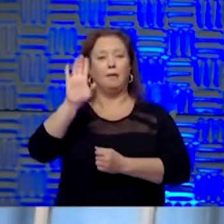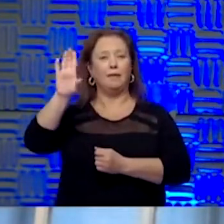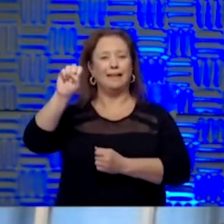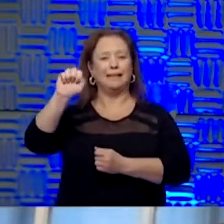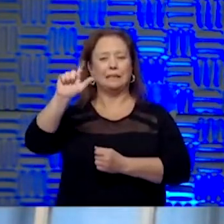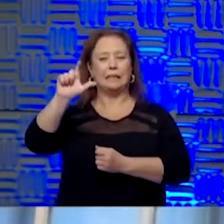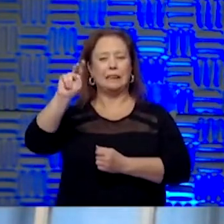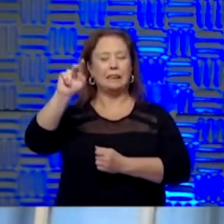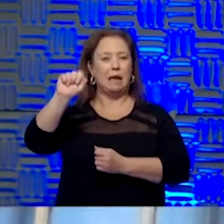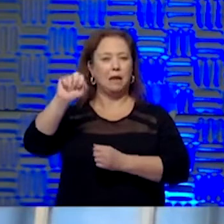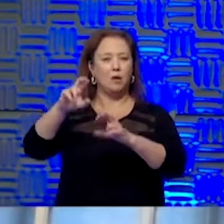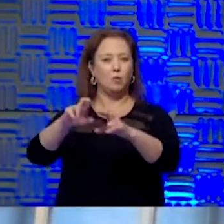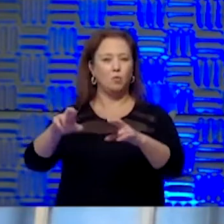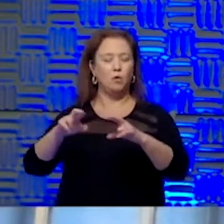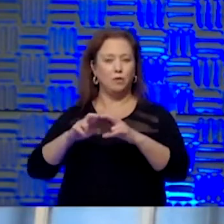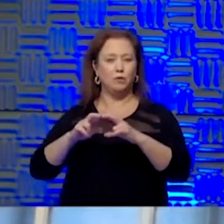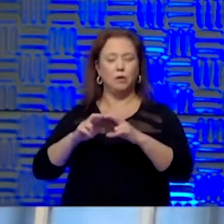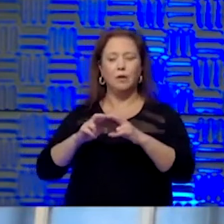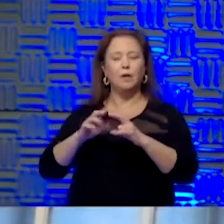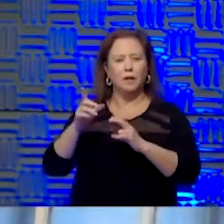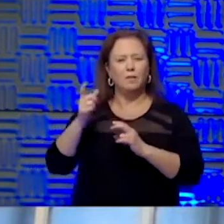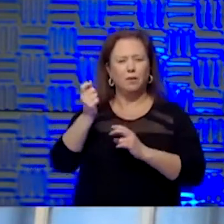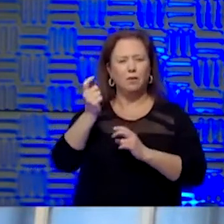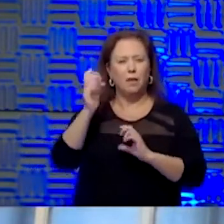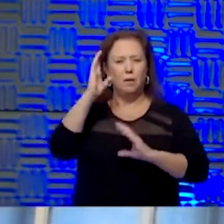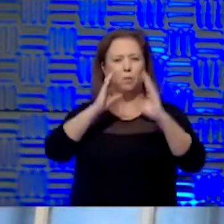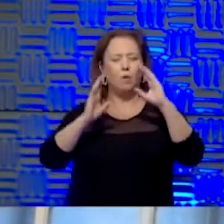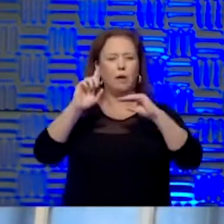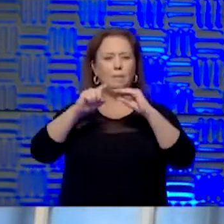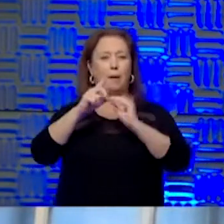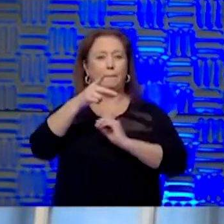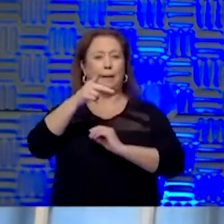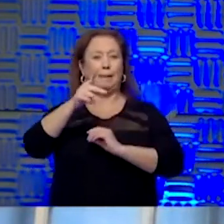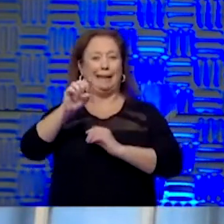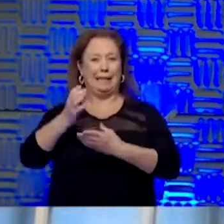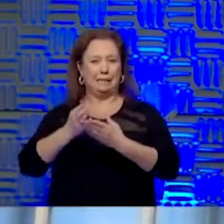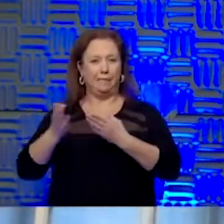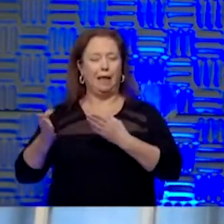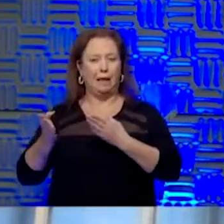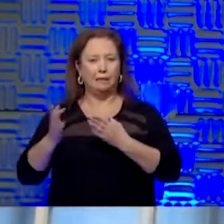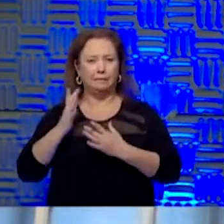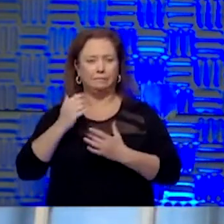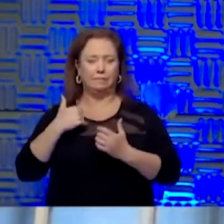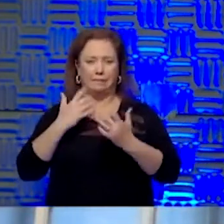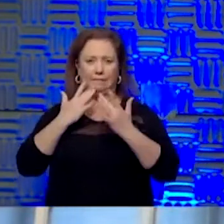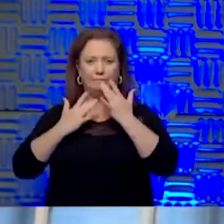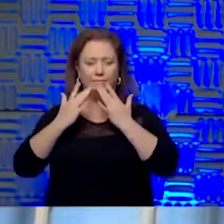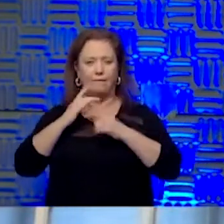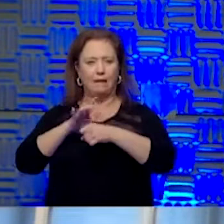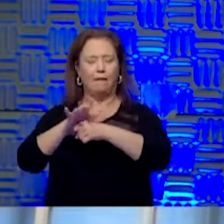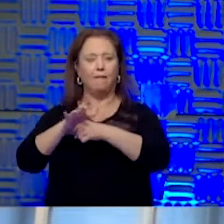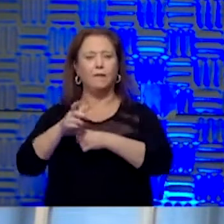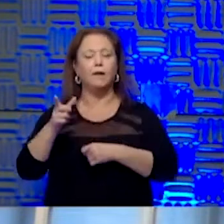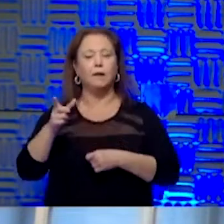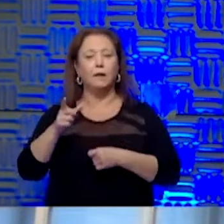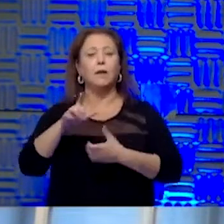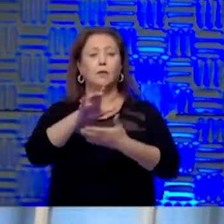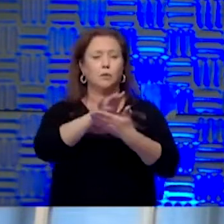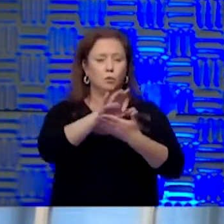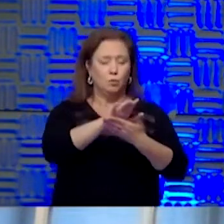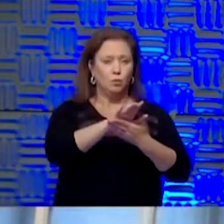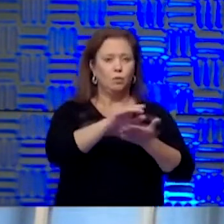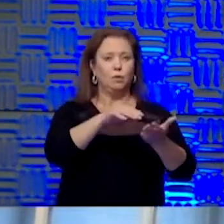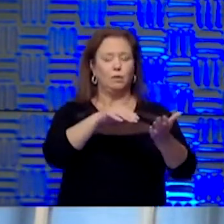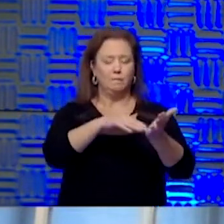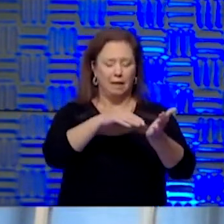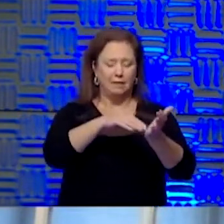Regional, they still worry a little bit about the PPE supply. We're anxious, obviously, as School of Medicine, to look